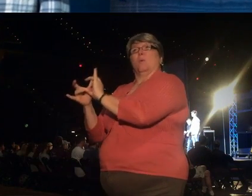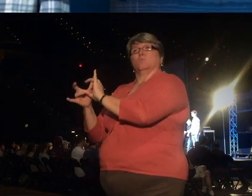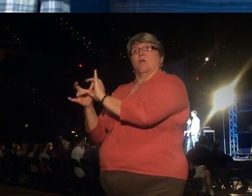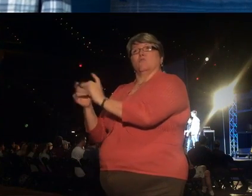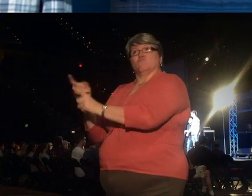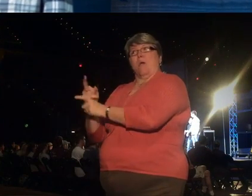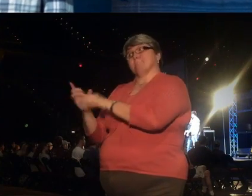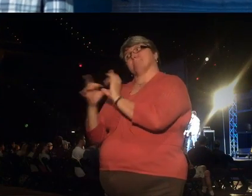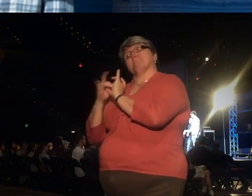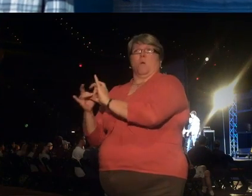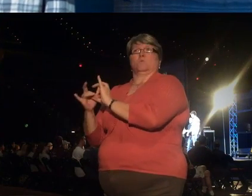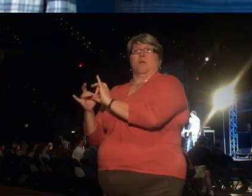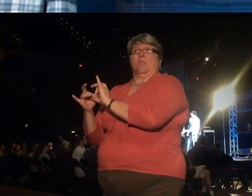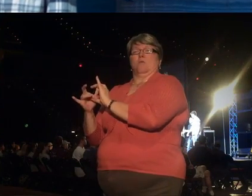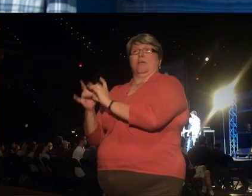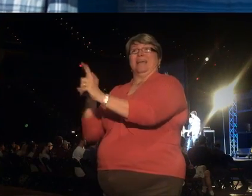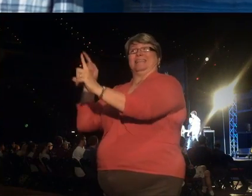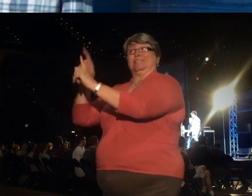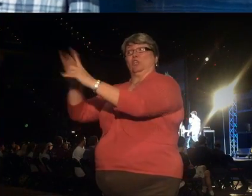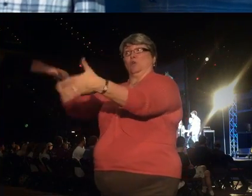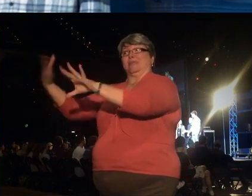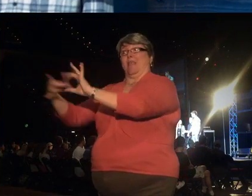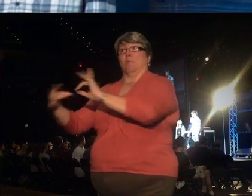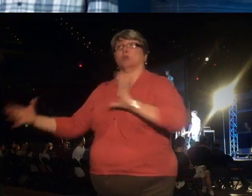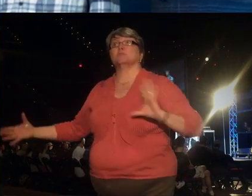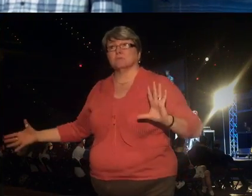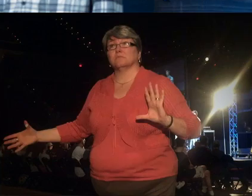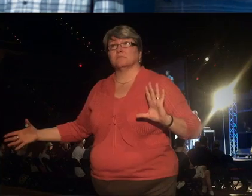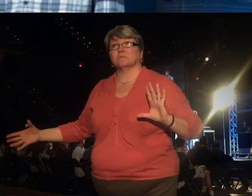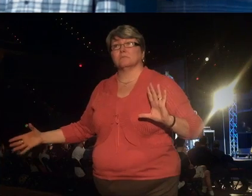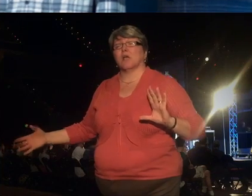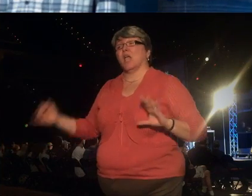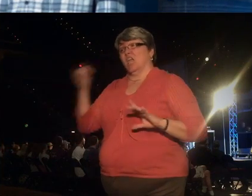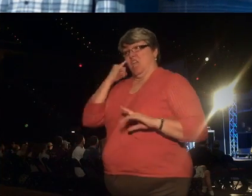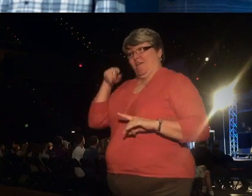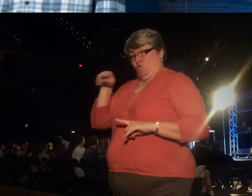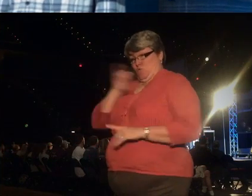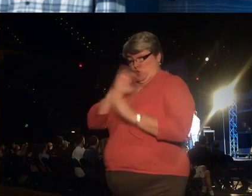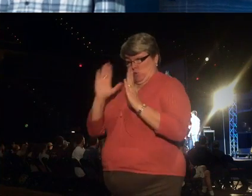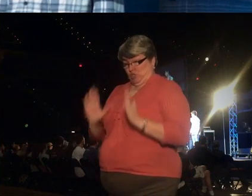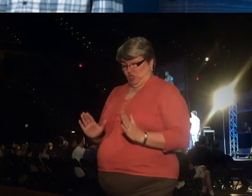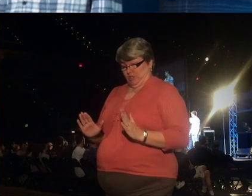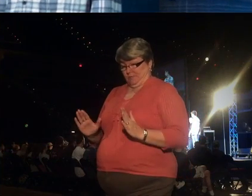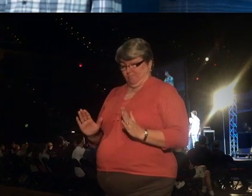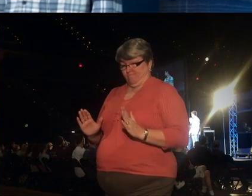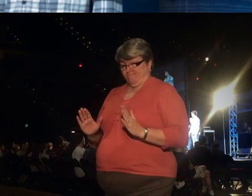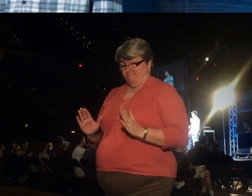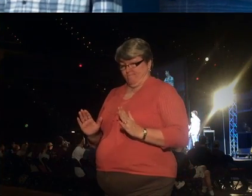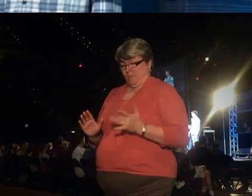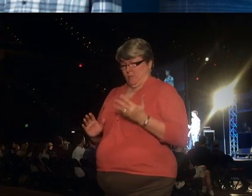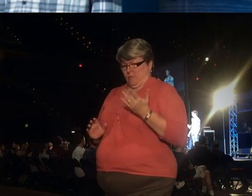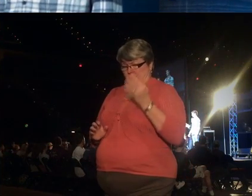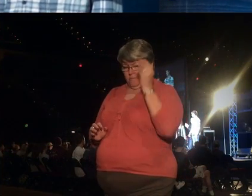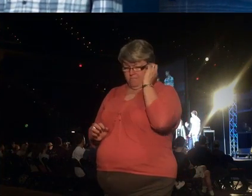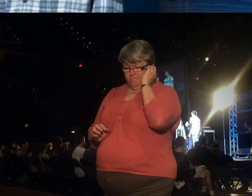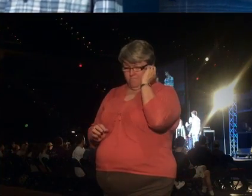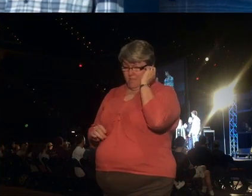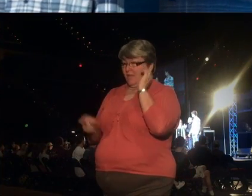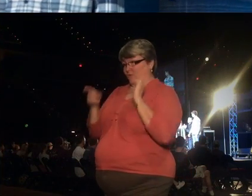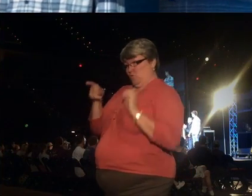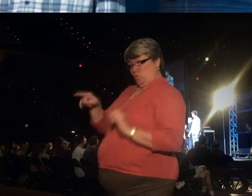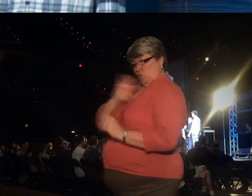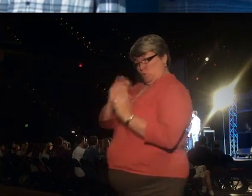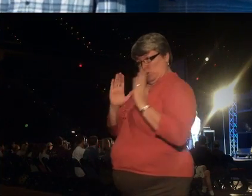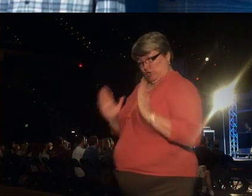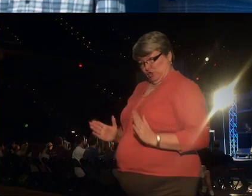I'm bound to you till death do us part, right? Now, let's say you're a Christian. We'll pick Macy. If you're a